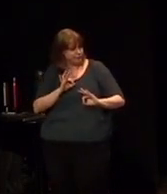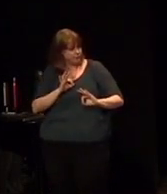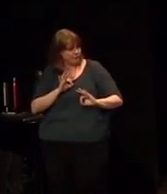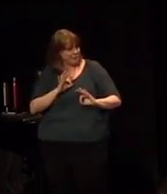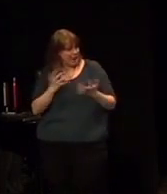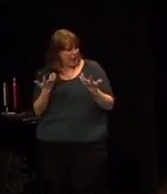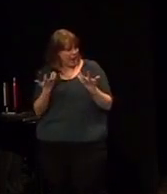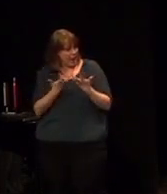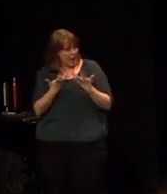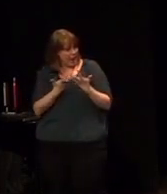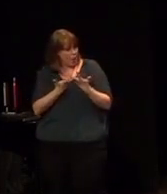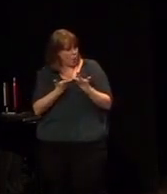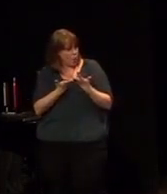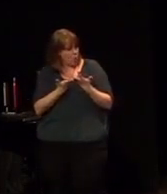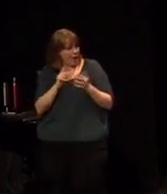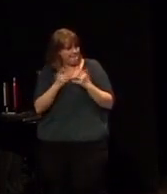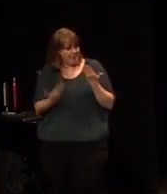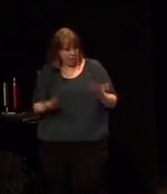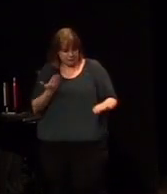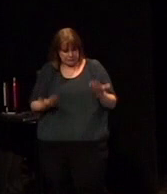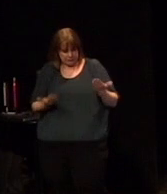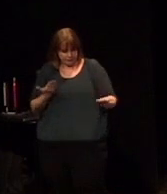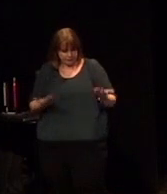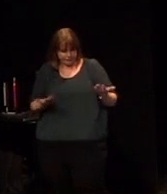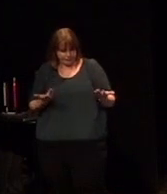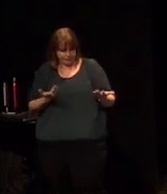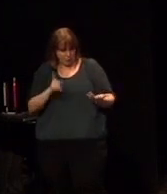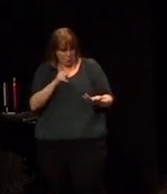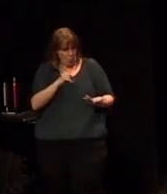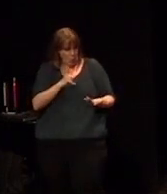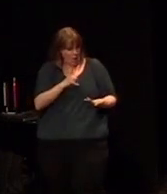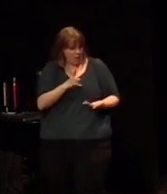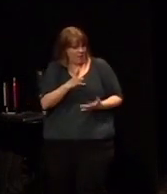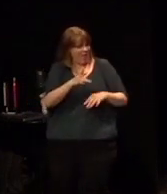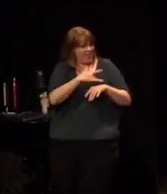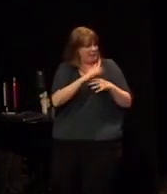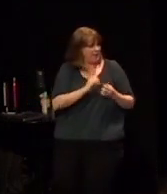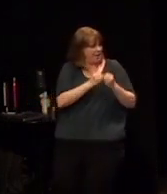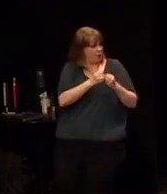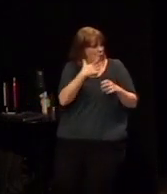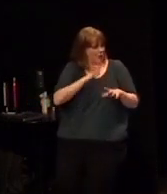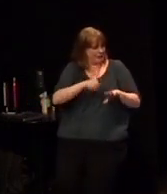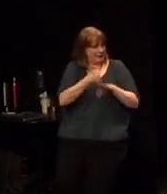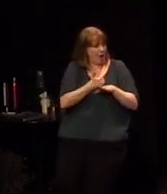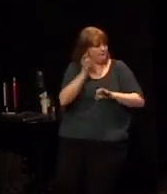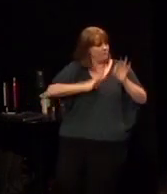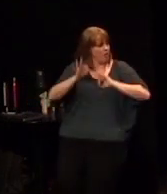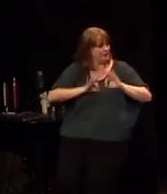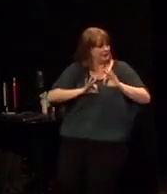How in the creative industries do we balance what theatre makers want to do with what audiences